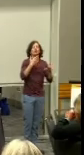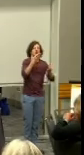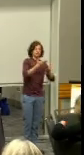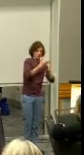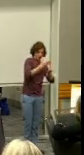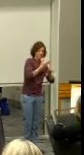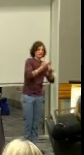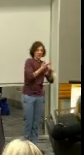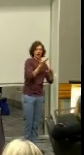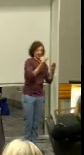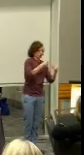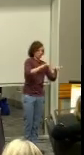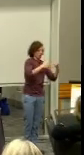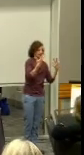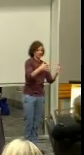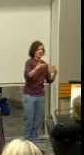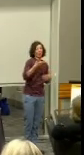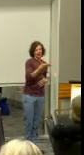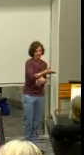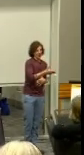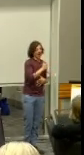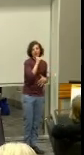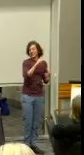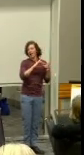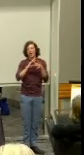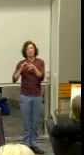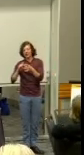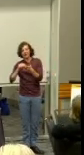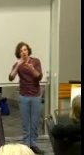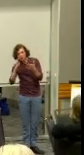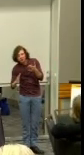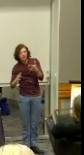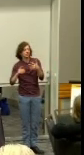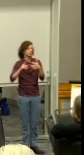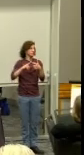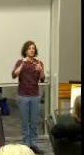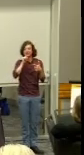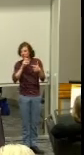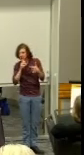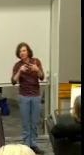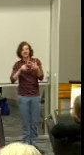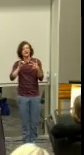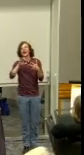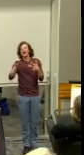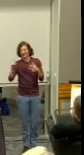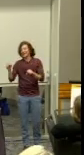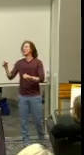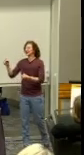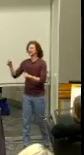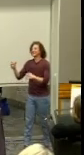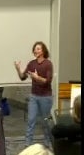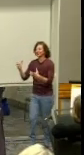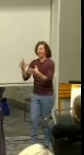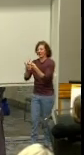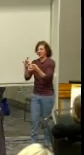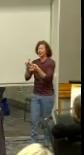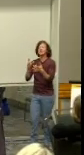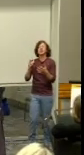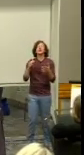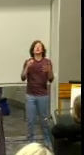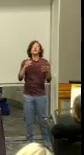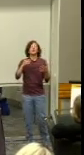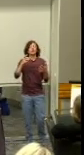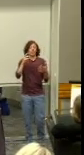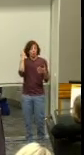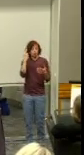like anything, IDD or student Right. housing or senior housing specific. Yeah. But I was gonna say, this is because we're renovating. So